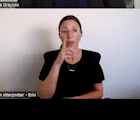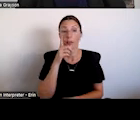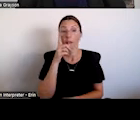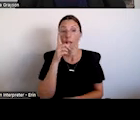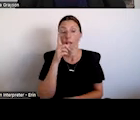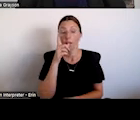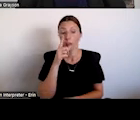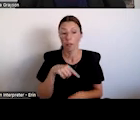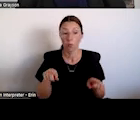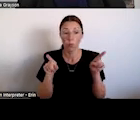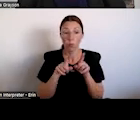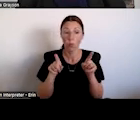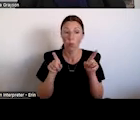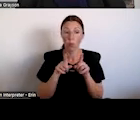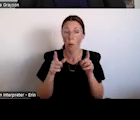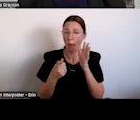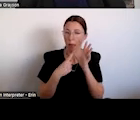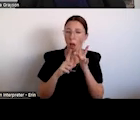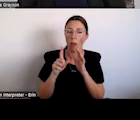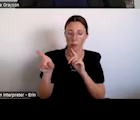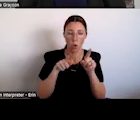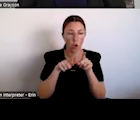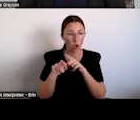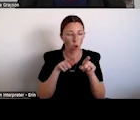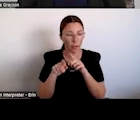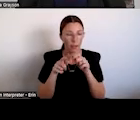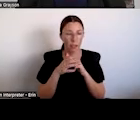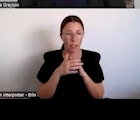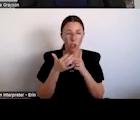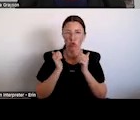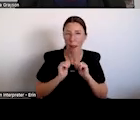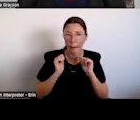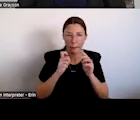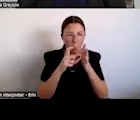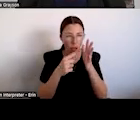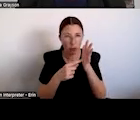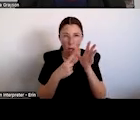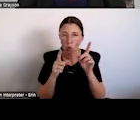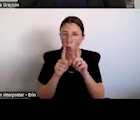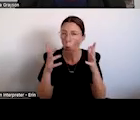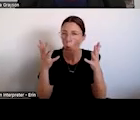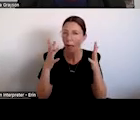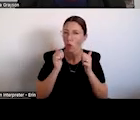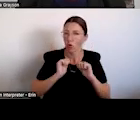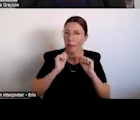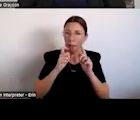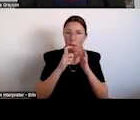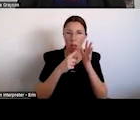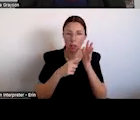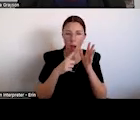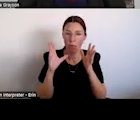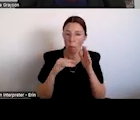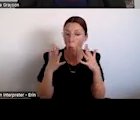very responsible company might be recording where the data come from, have that logs. And